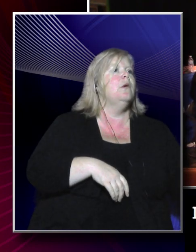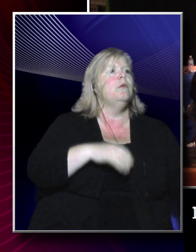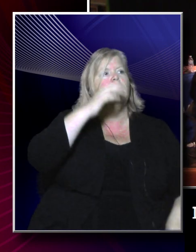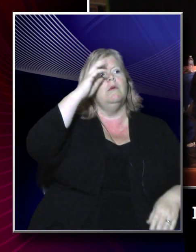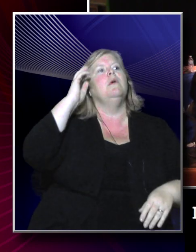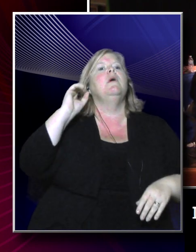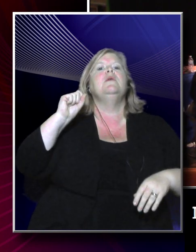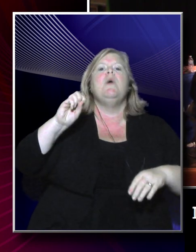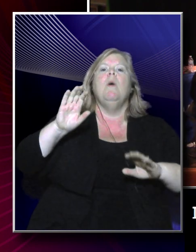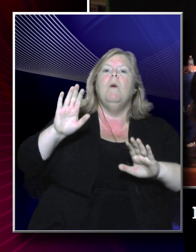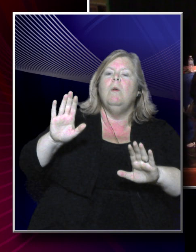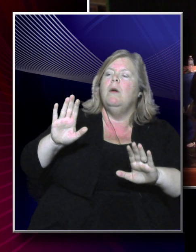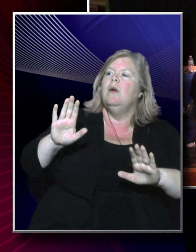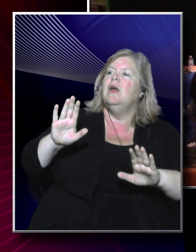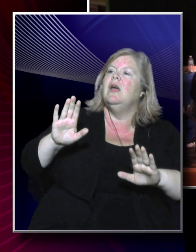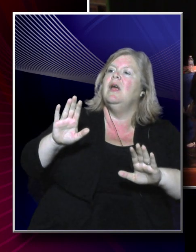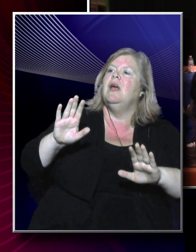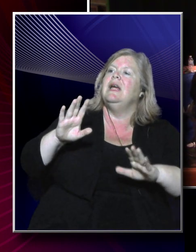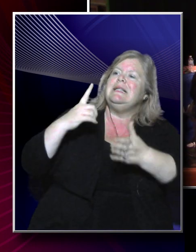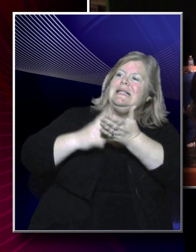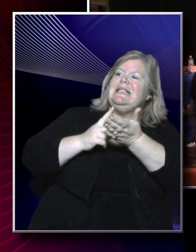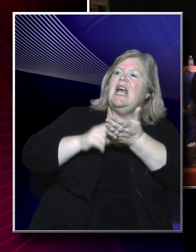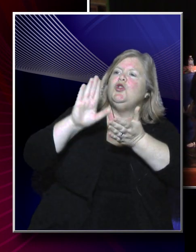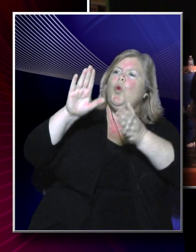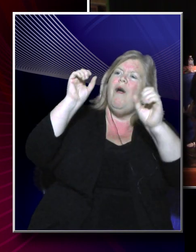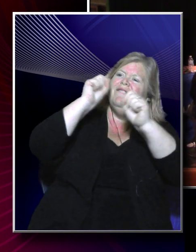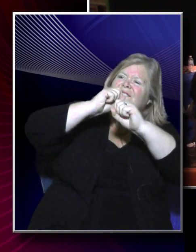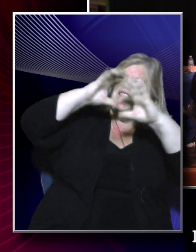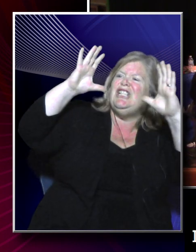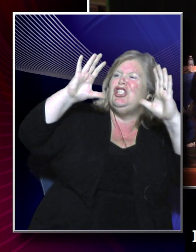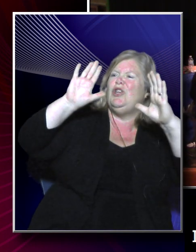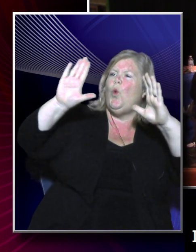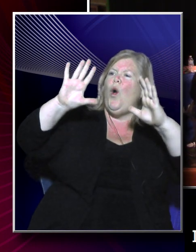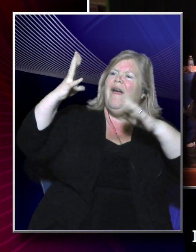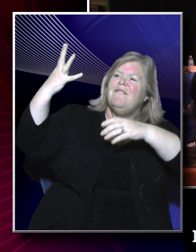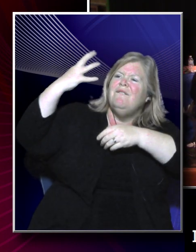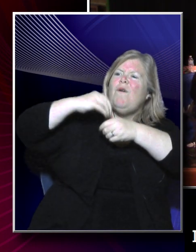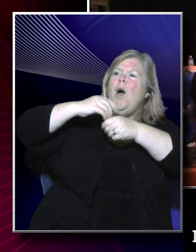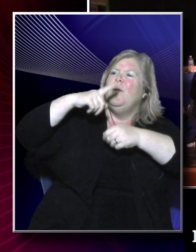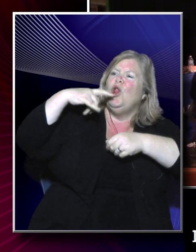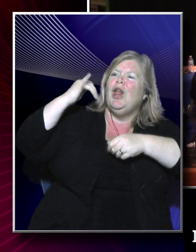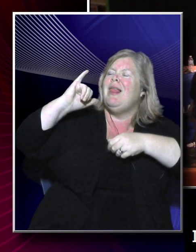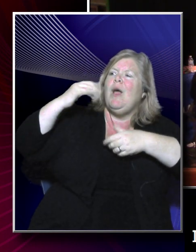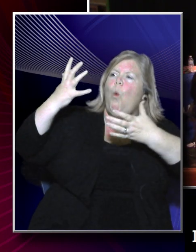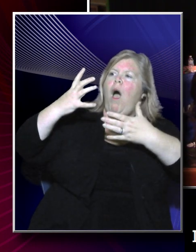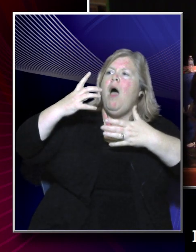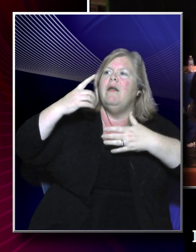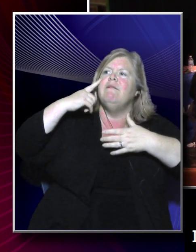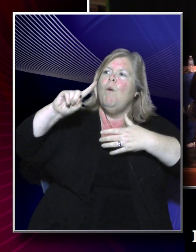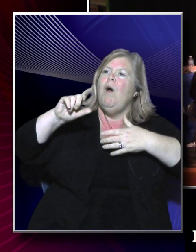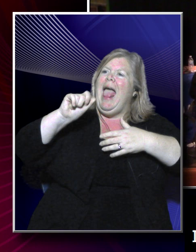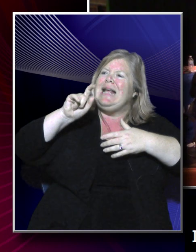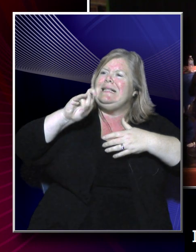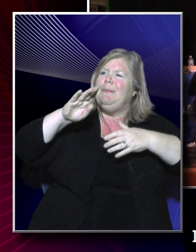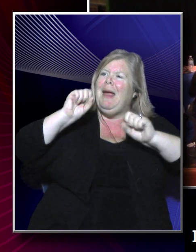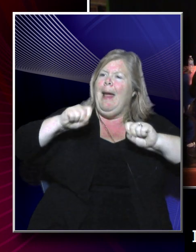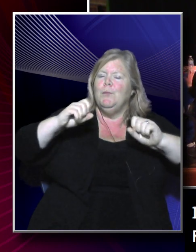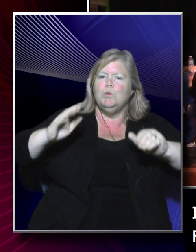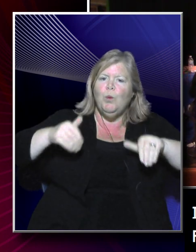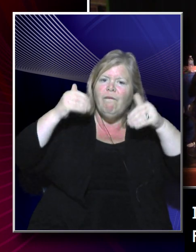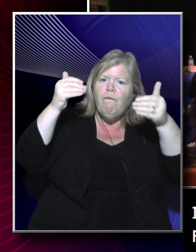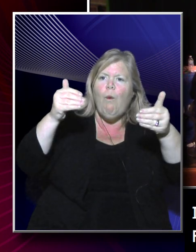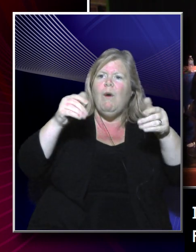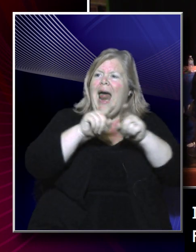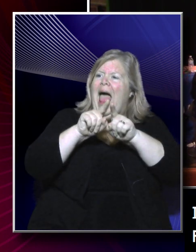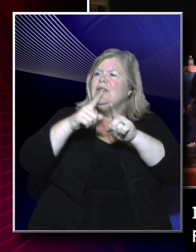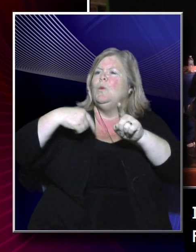Just talk about your vision, what your involvement would look like in order to move ASDB forward as we continue